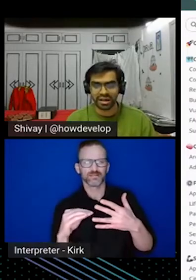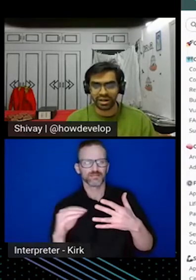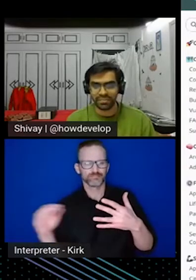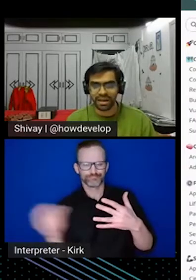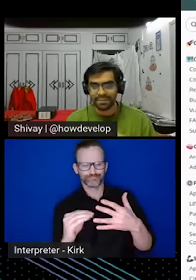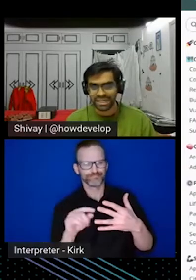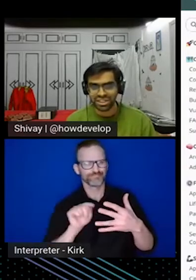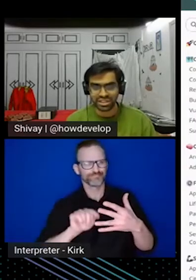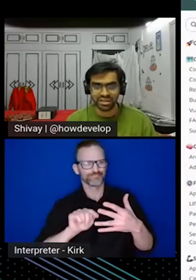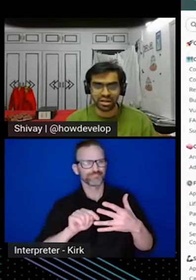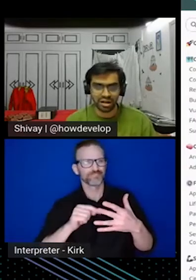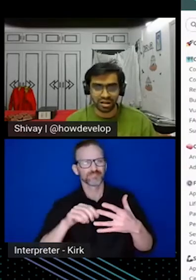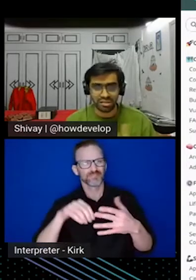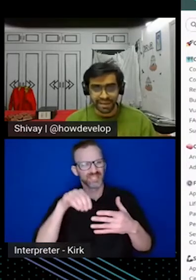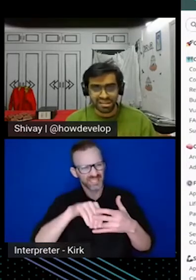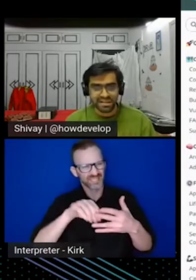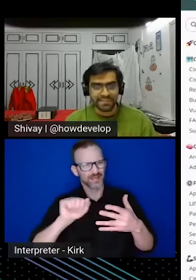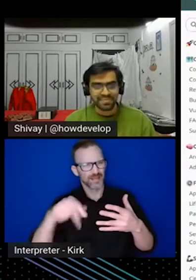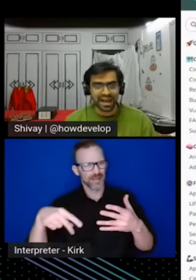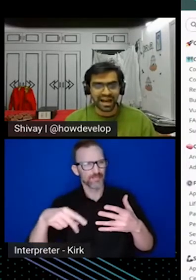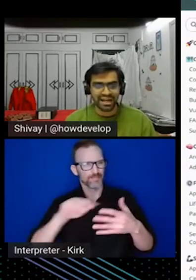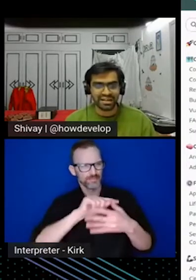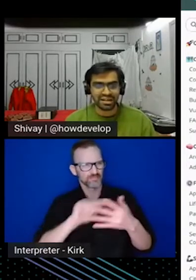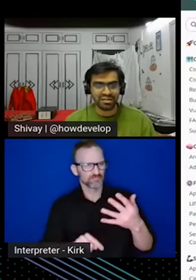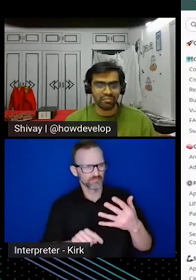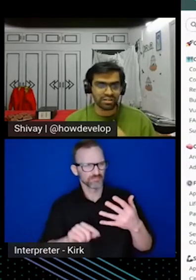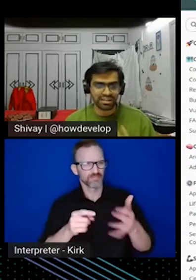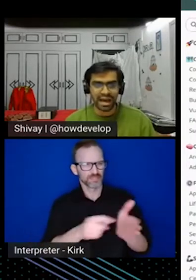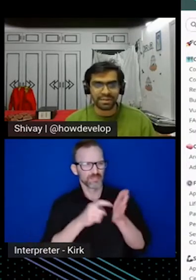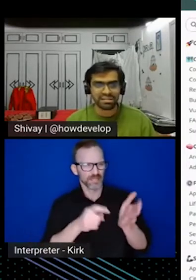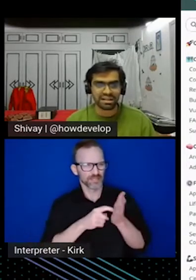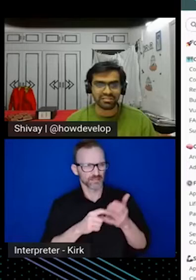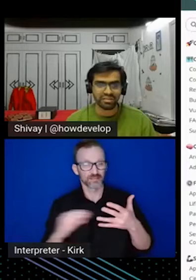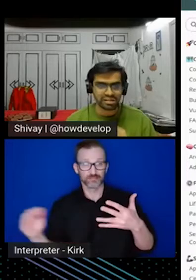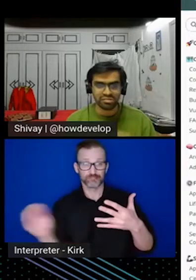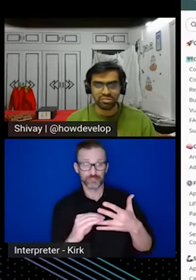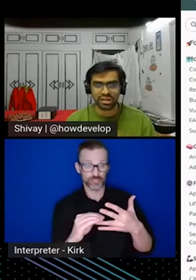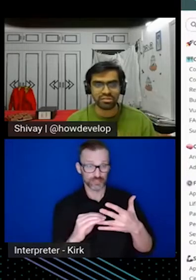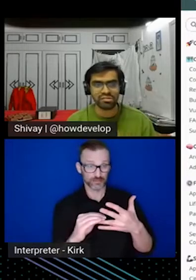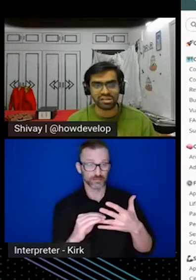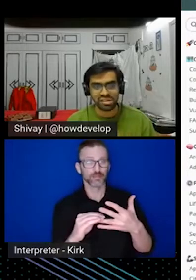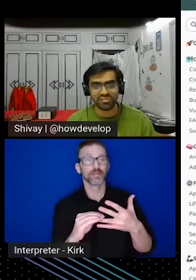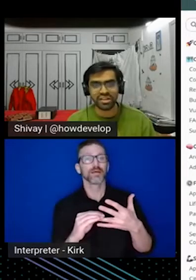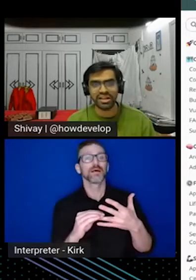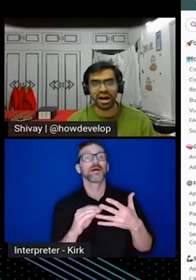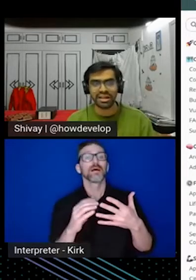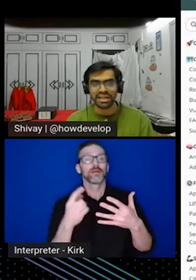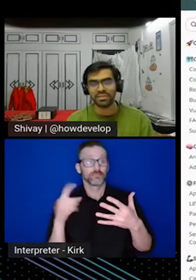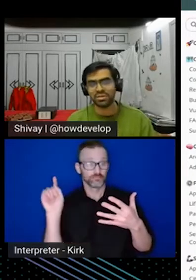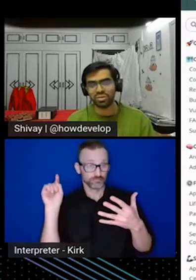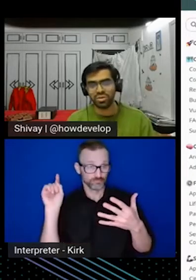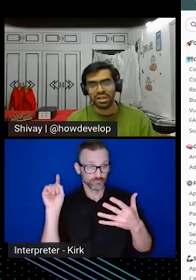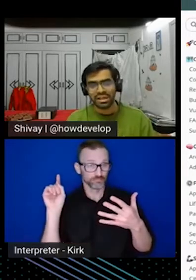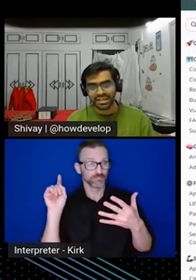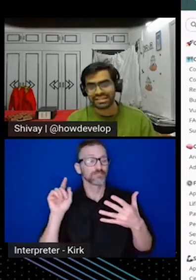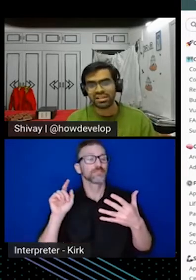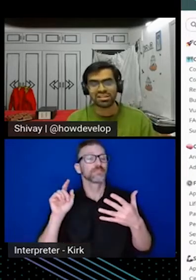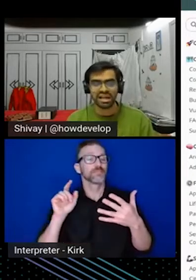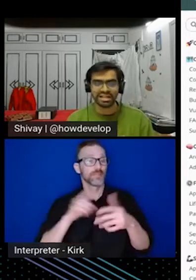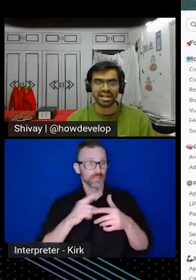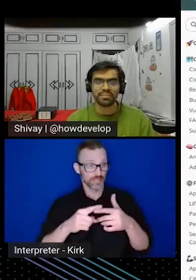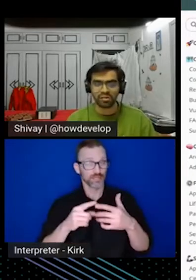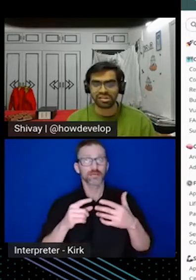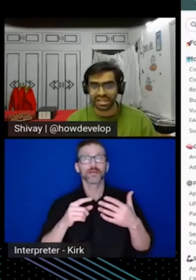the application specs. And what will happen is that once you successfully are able to get